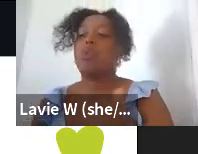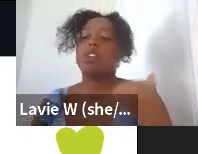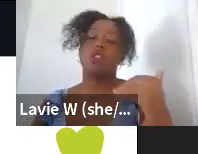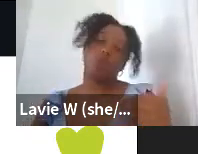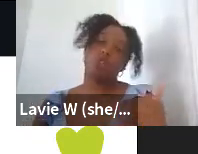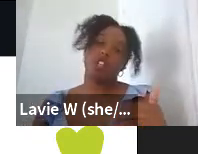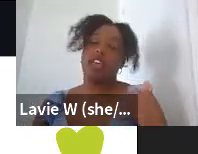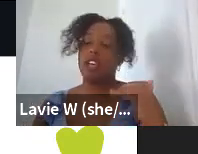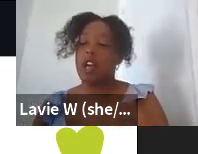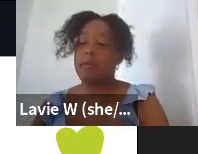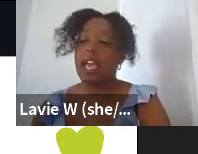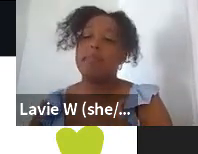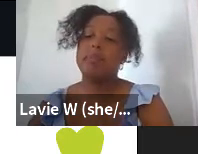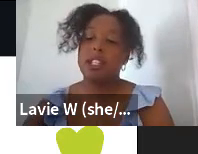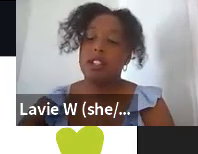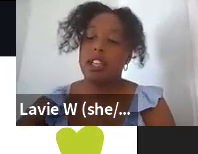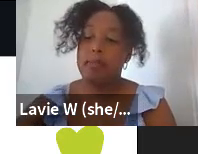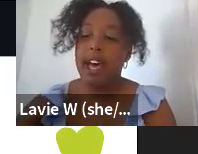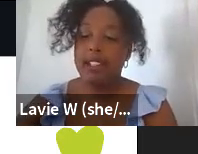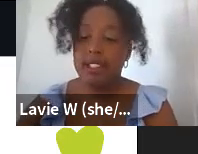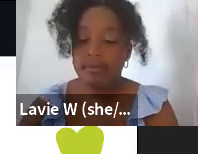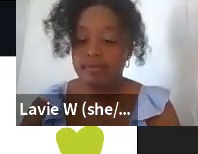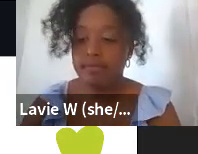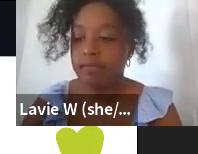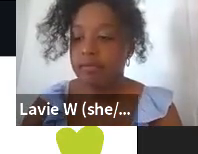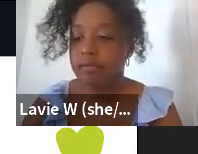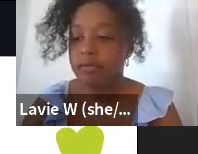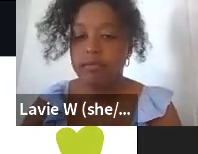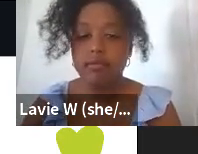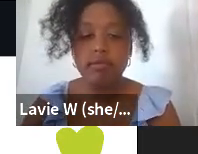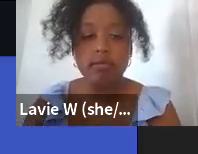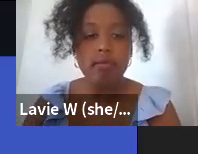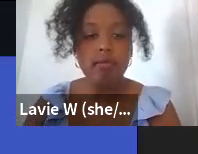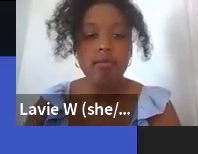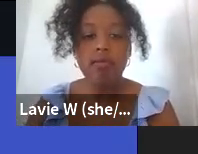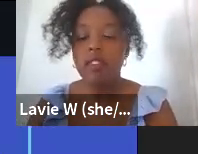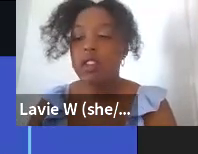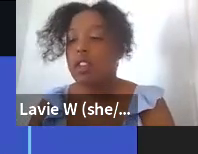and with what social, economic, and political impact.